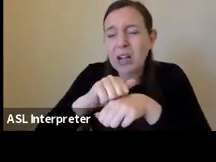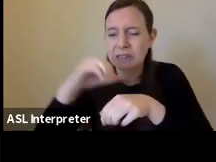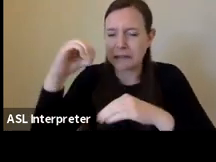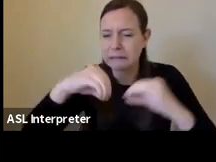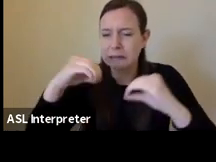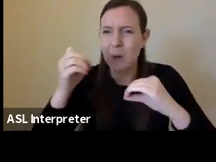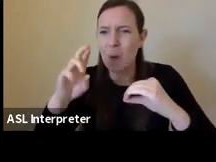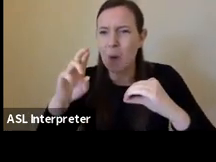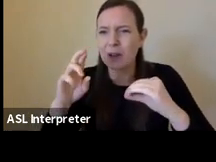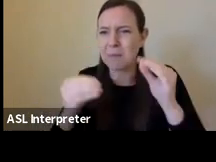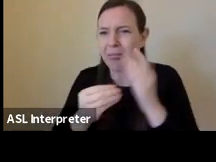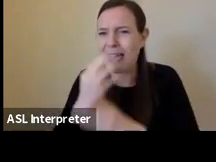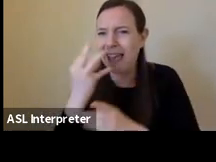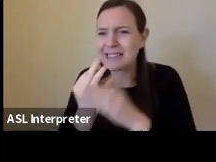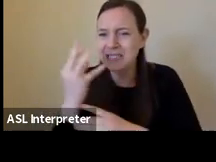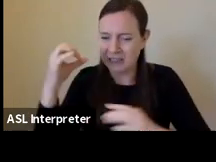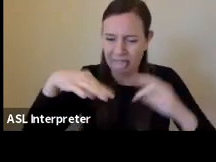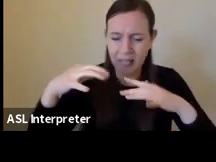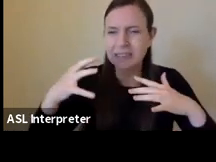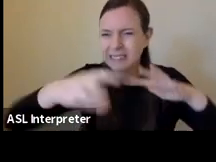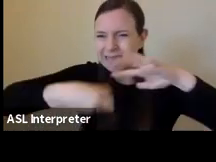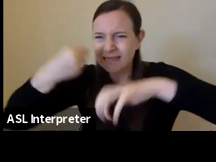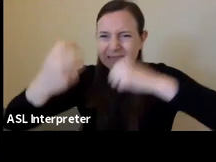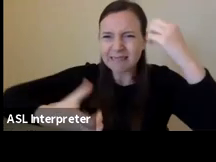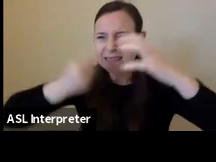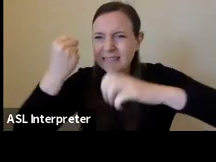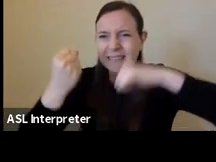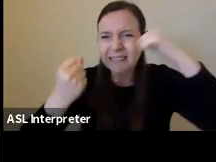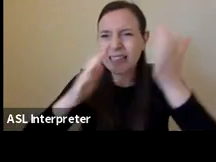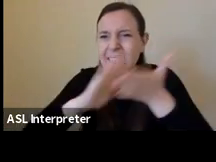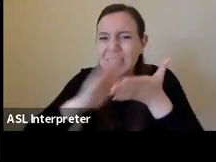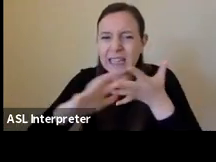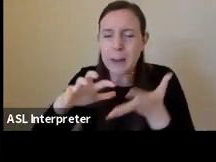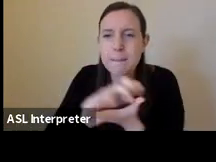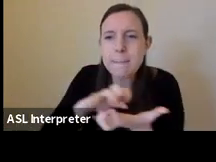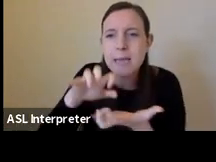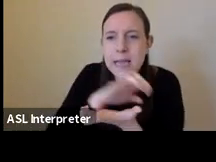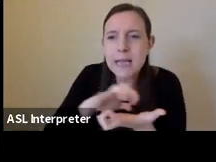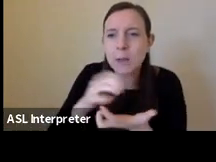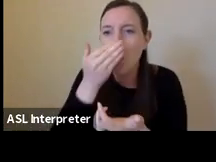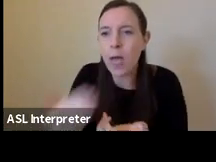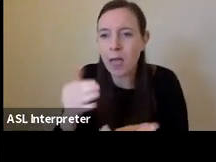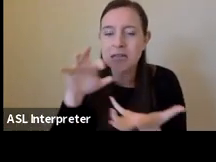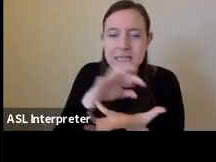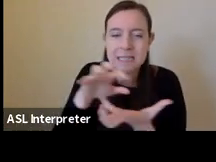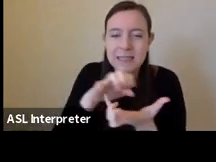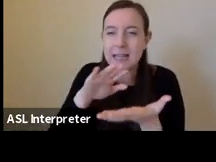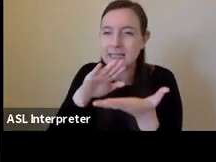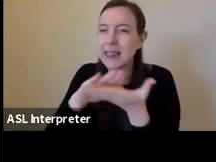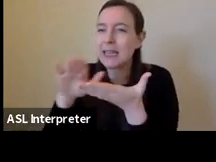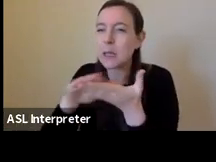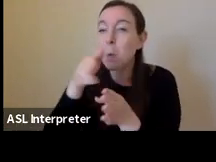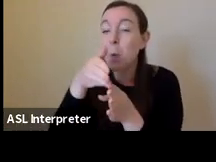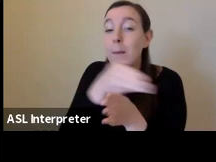there. So you just want to go in there and clean that all out, make sure it's all mixed in well, and that's yeah, cleaning it right before it goes on to the